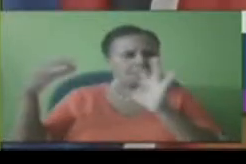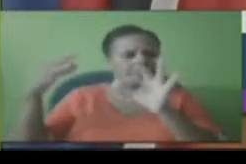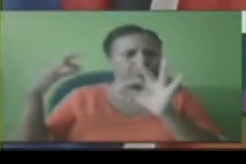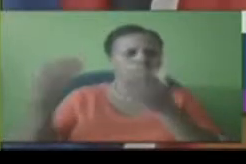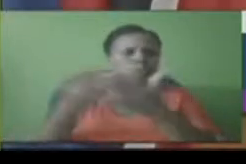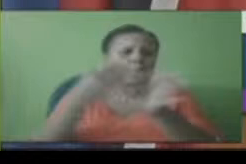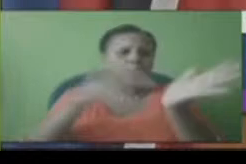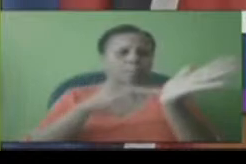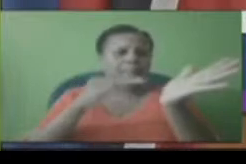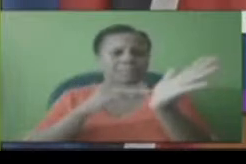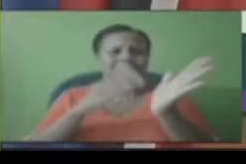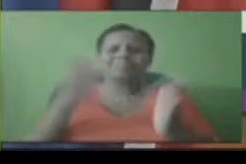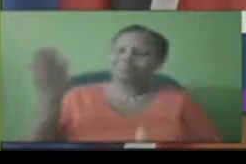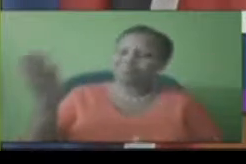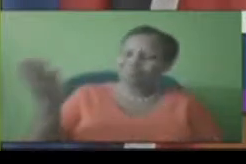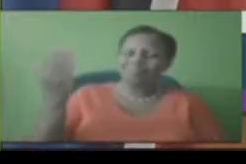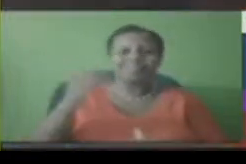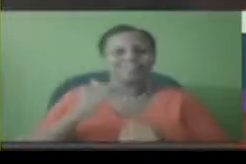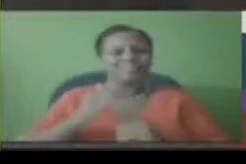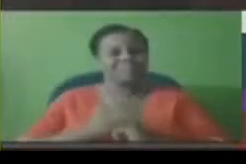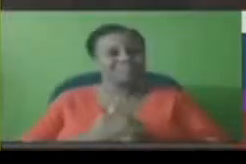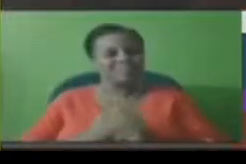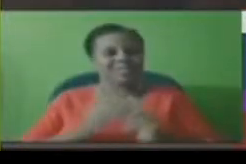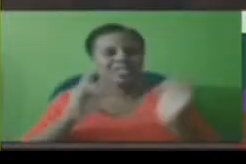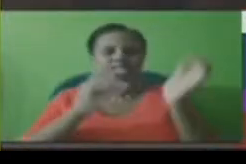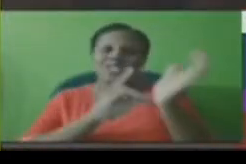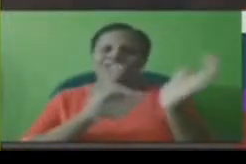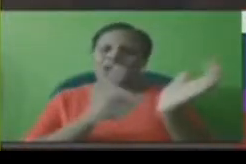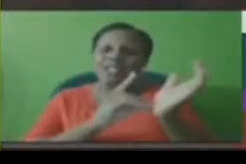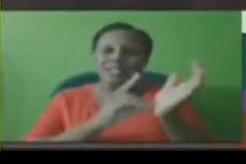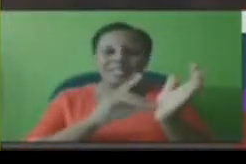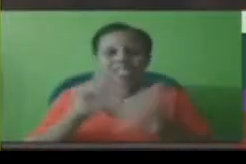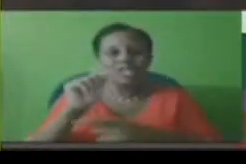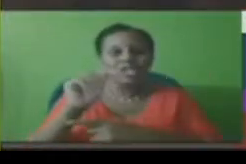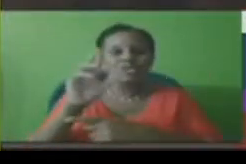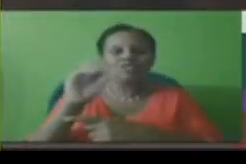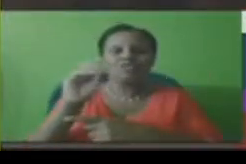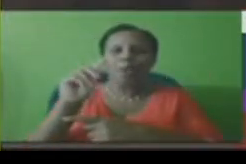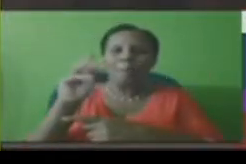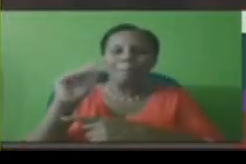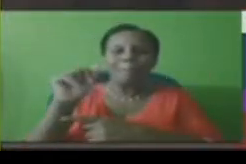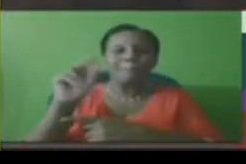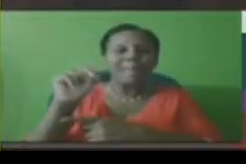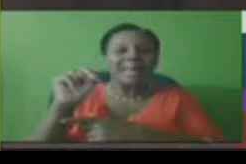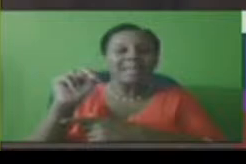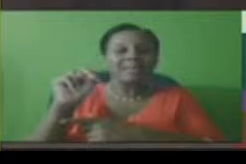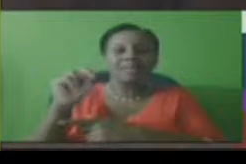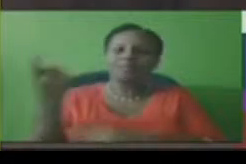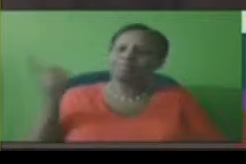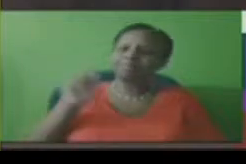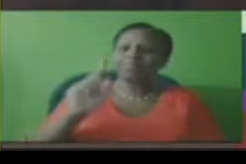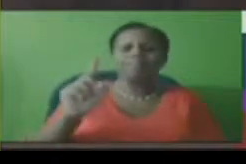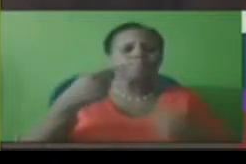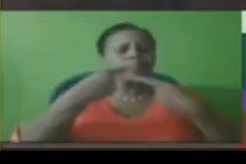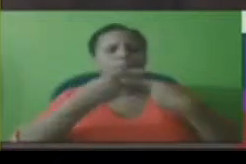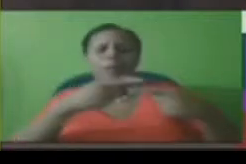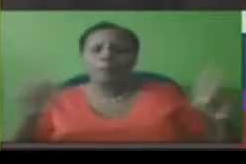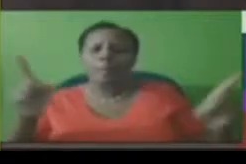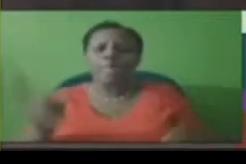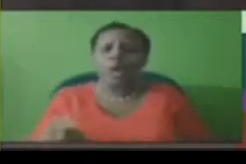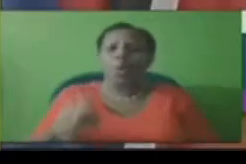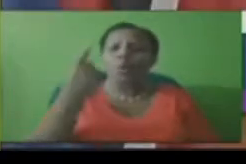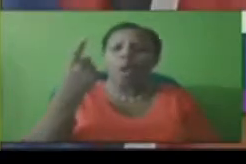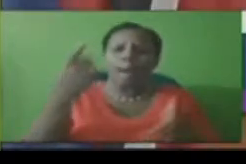That there was one person who had actually been treated. Yes. What is the selection criteria to... Critically